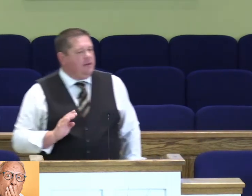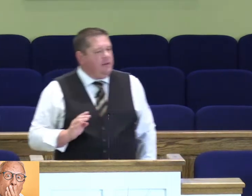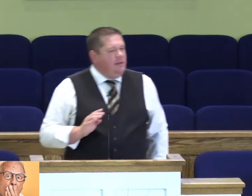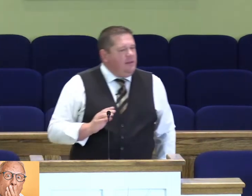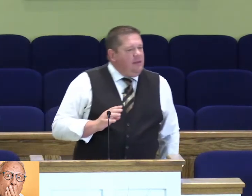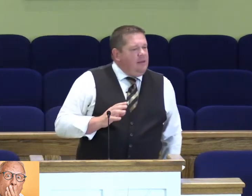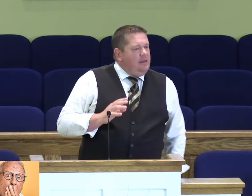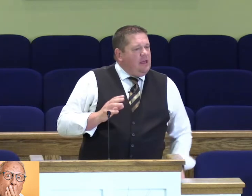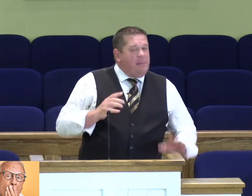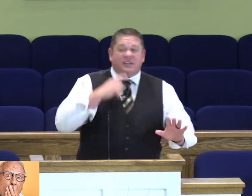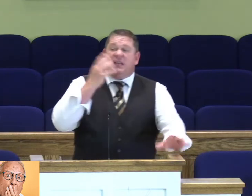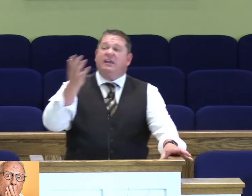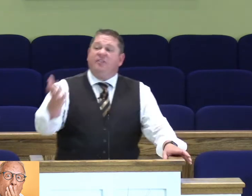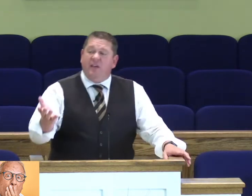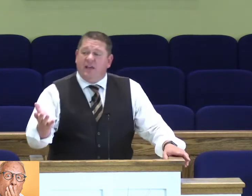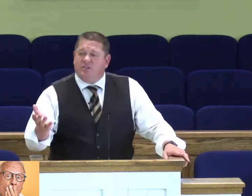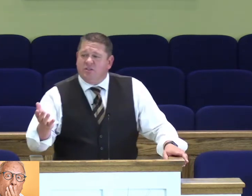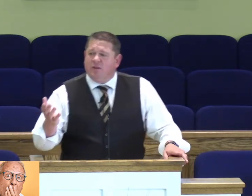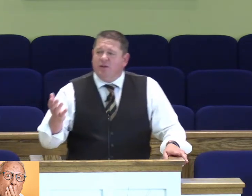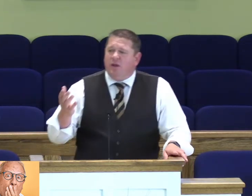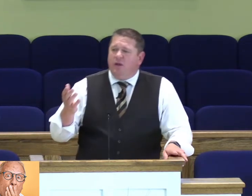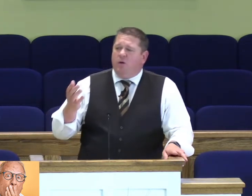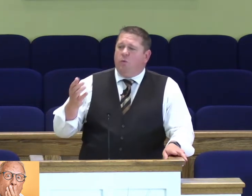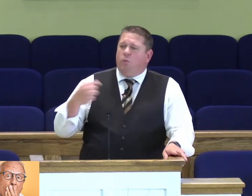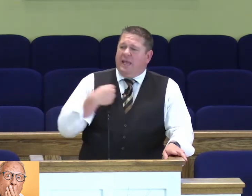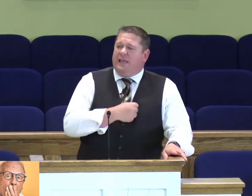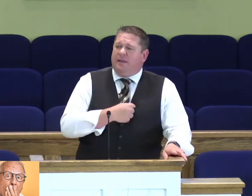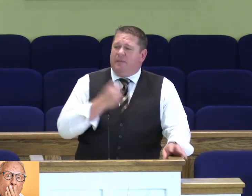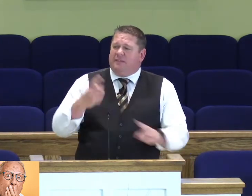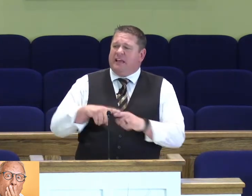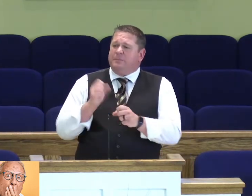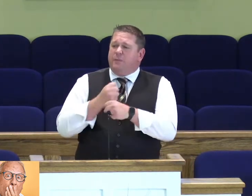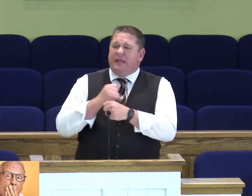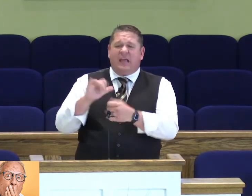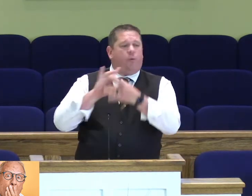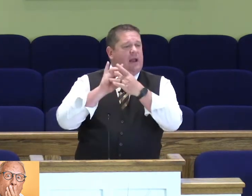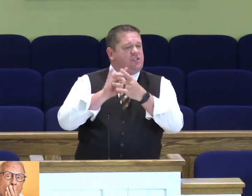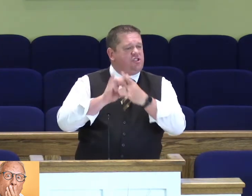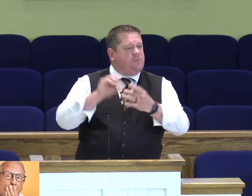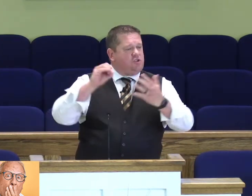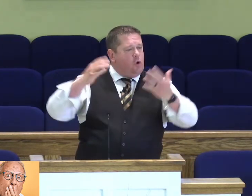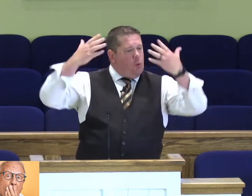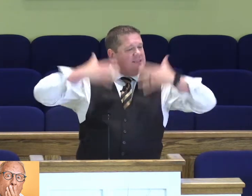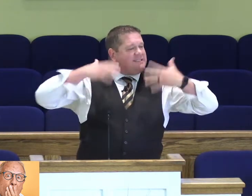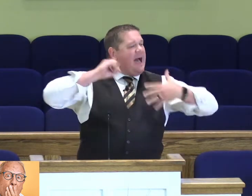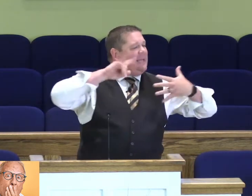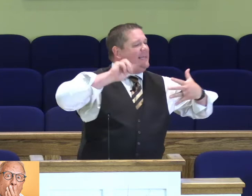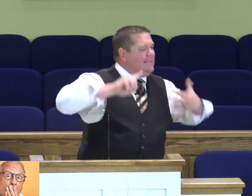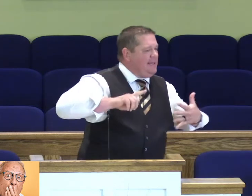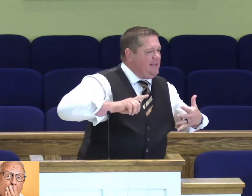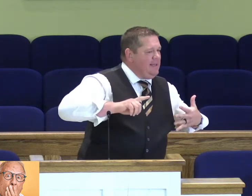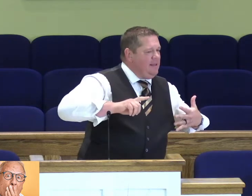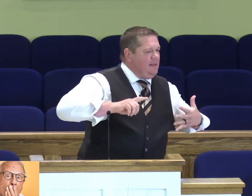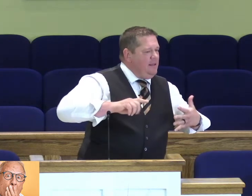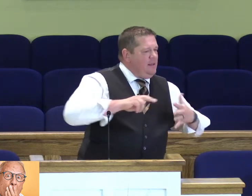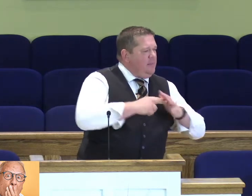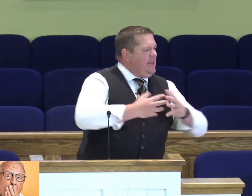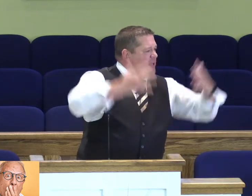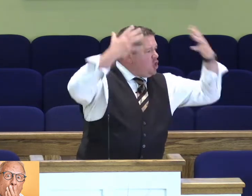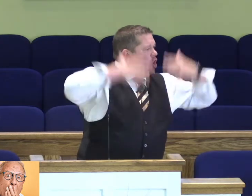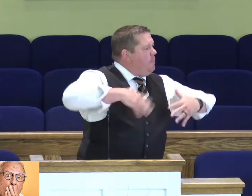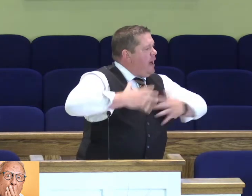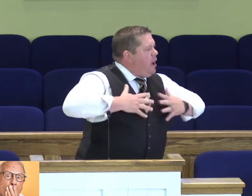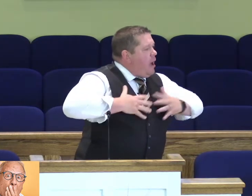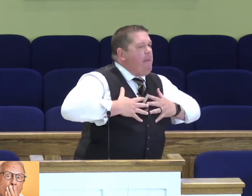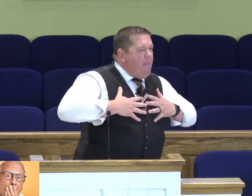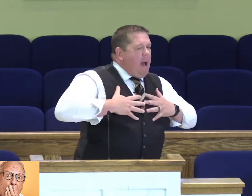God. And may I say to this, we many times make that relationship so one-sided,